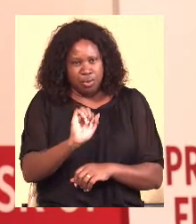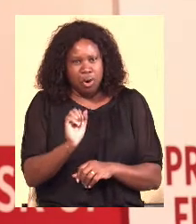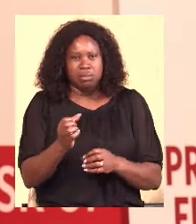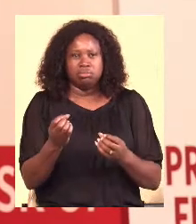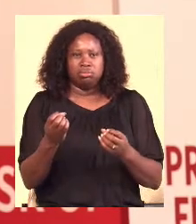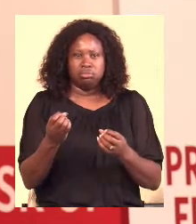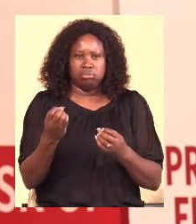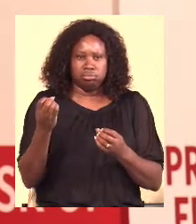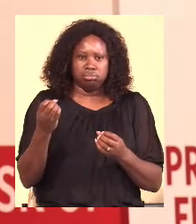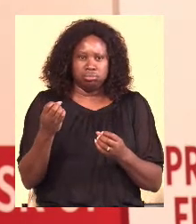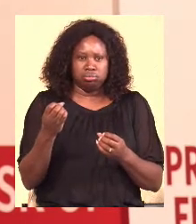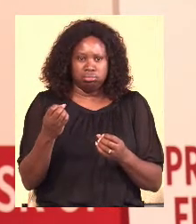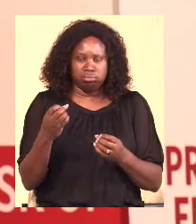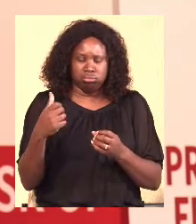passengers,